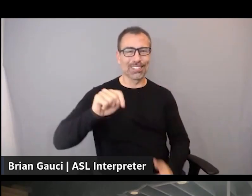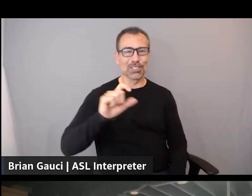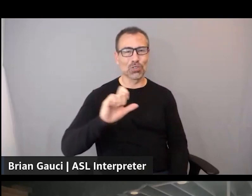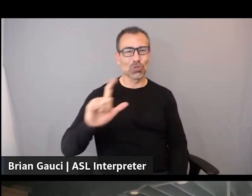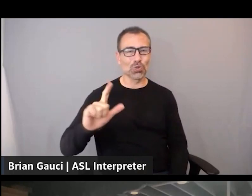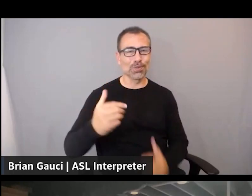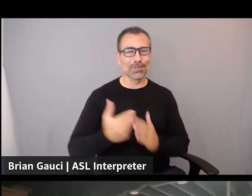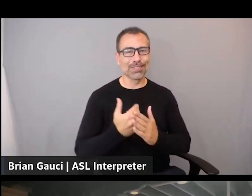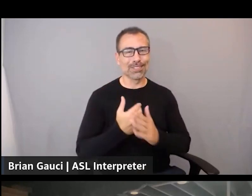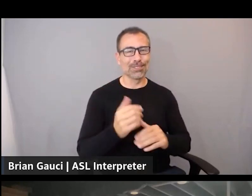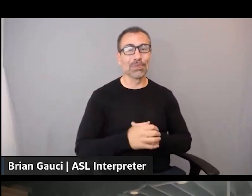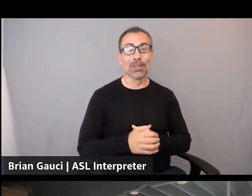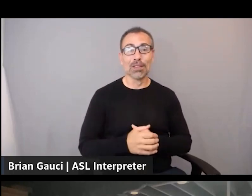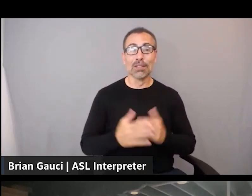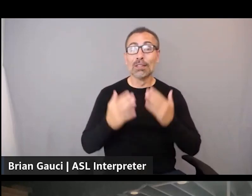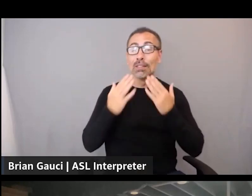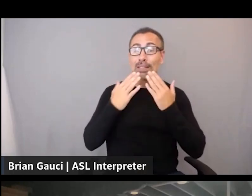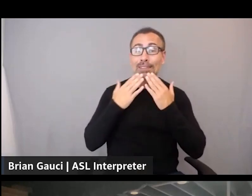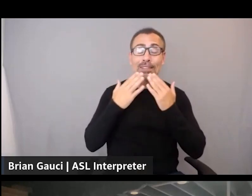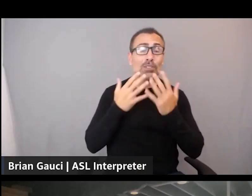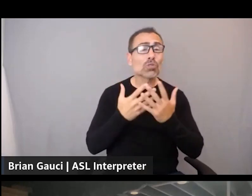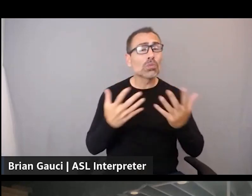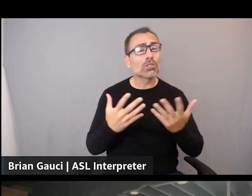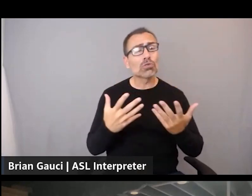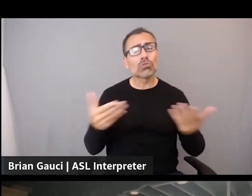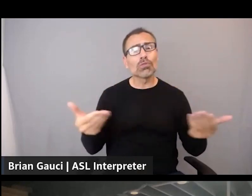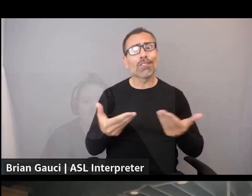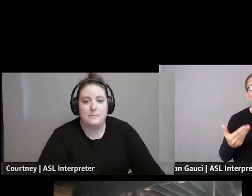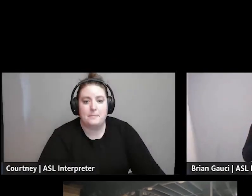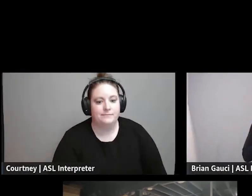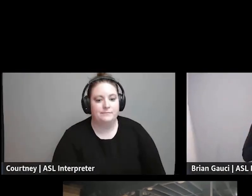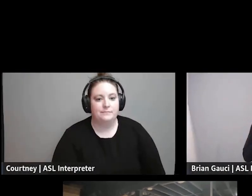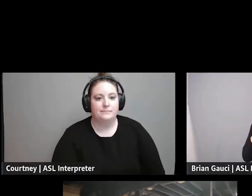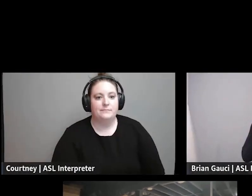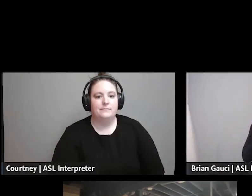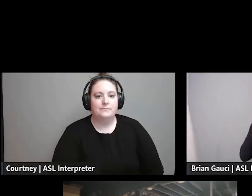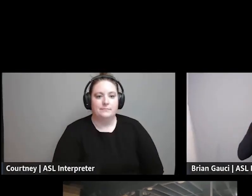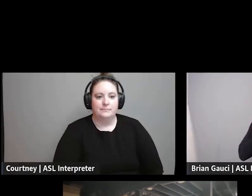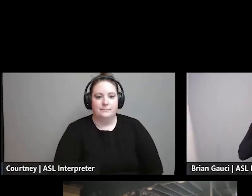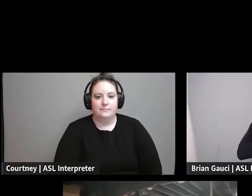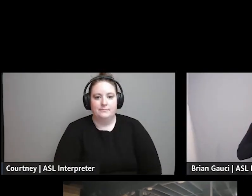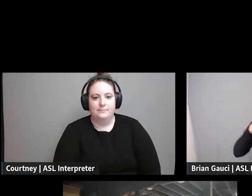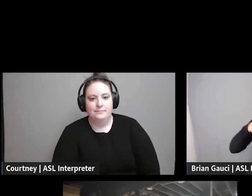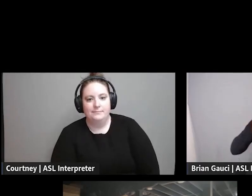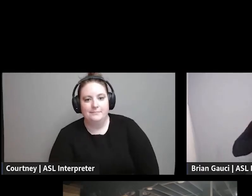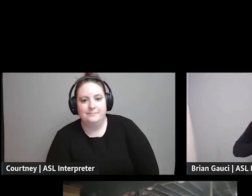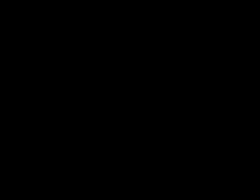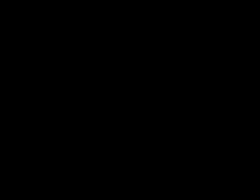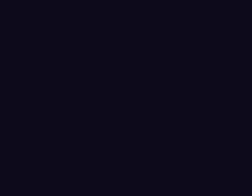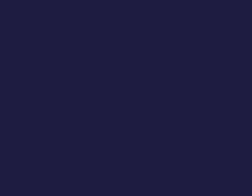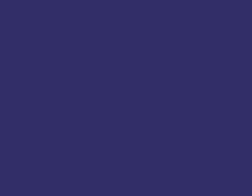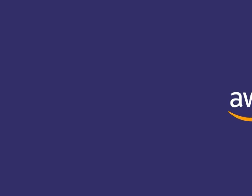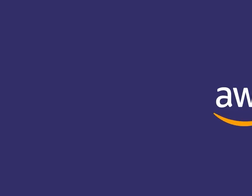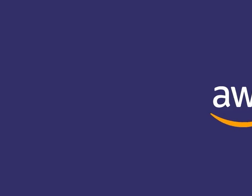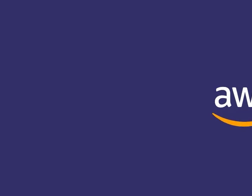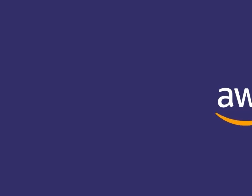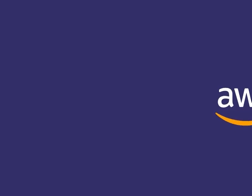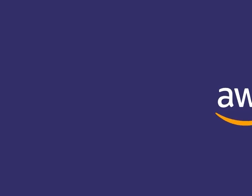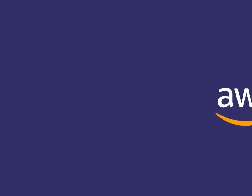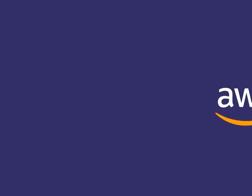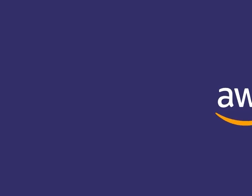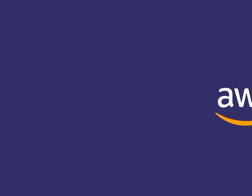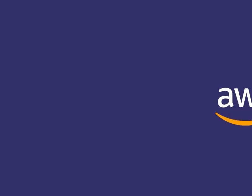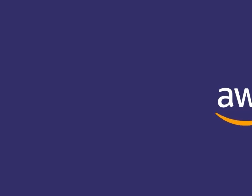you. Thank you so much for having me here. It was really nice being on the show. Thanks. all right.